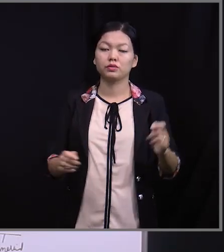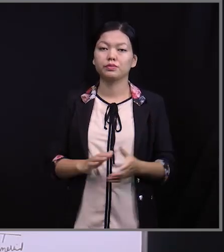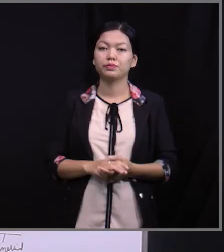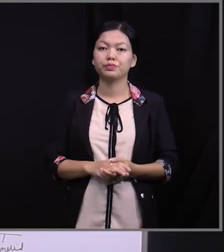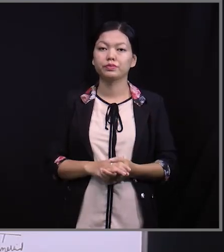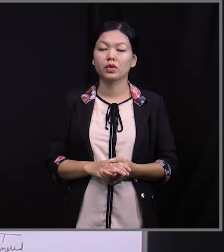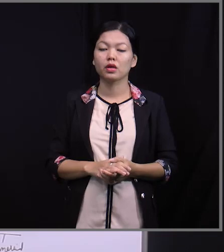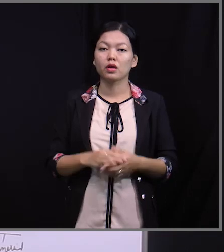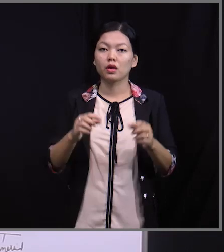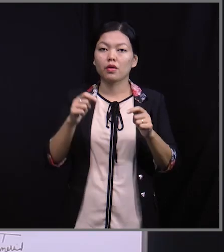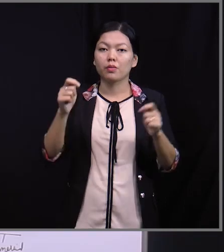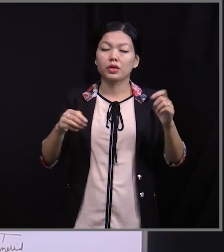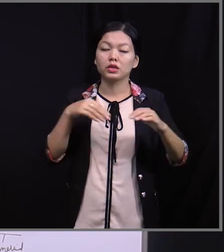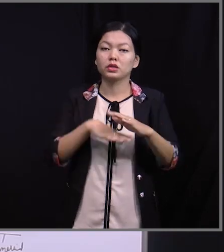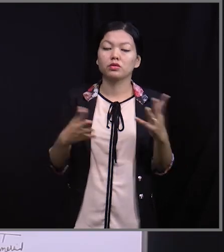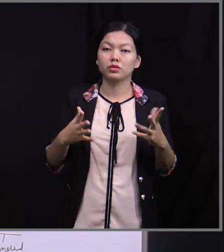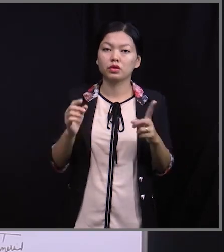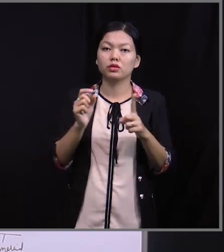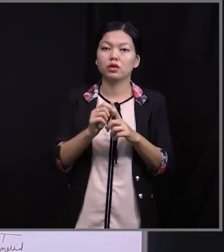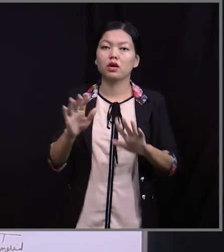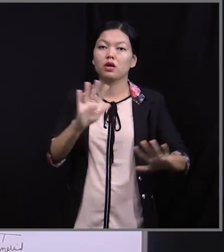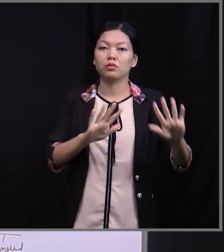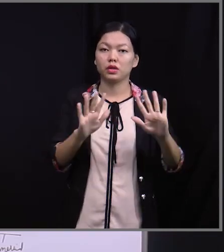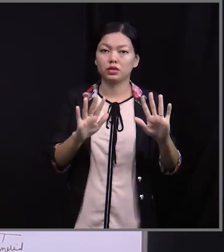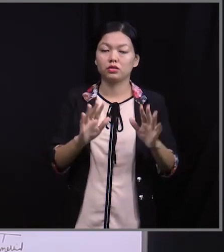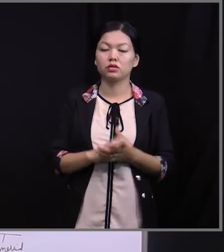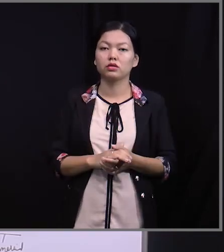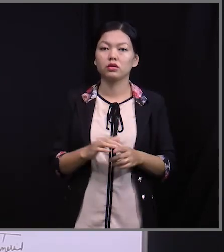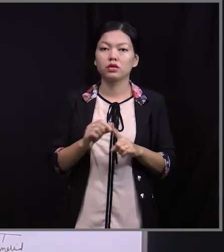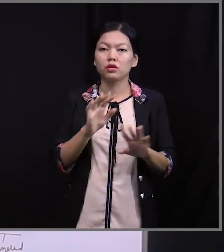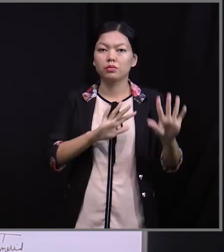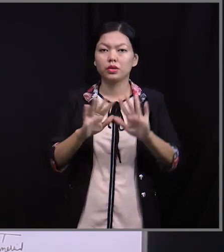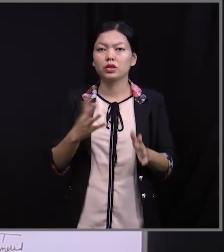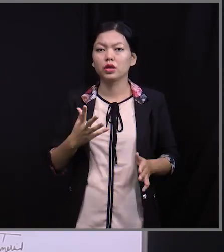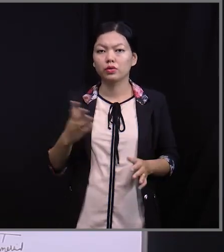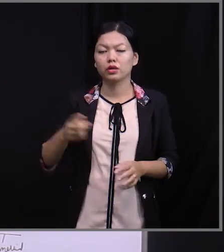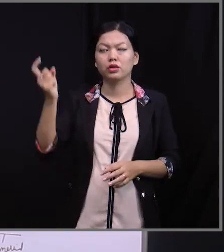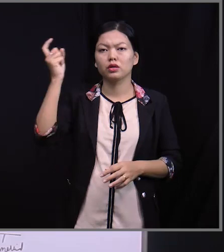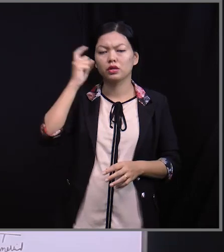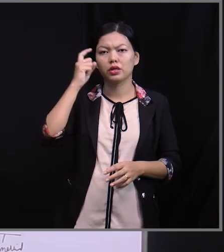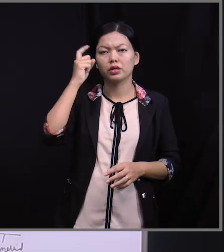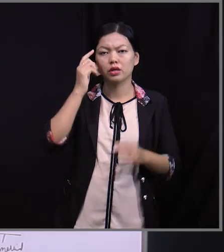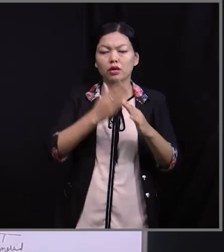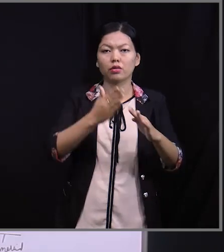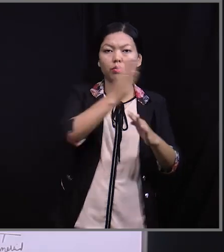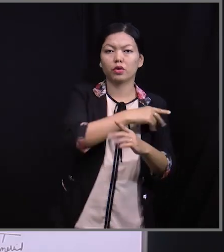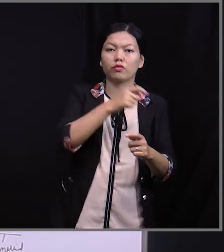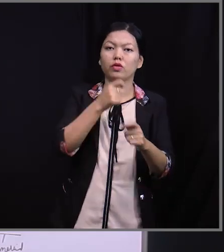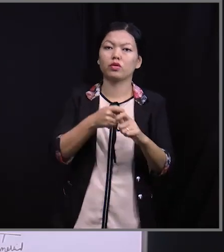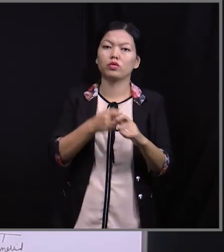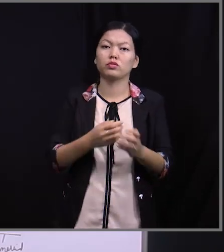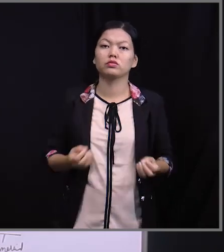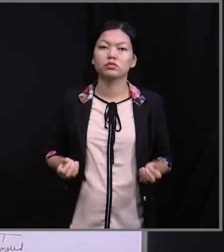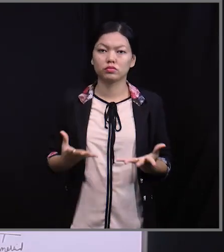functions, planning. Planning is thinking before doing and thinking in advance what to do. So planning